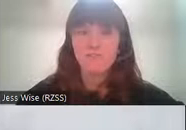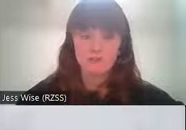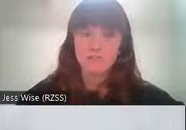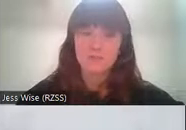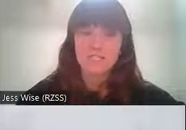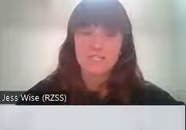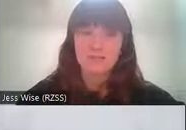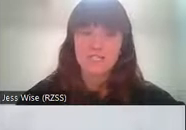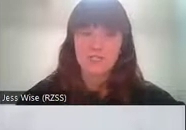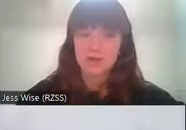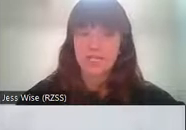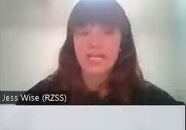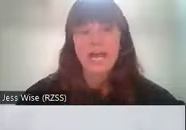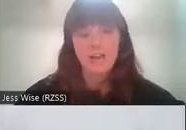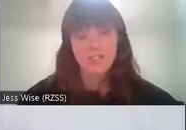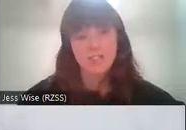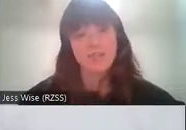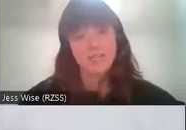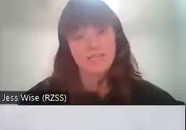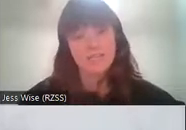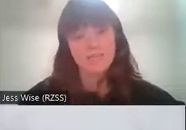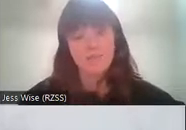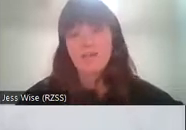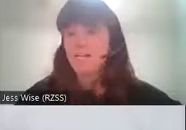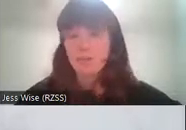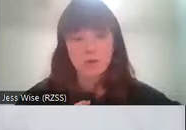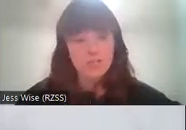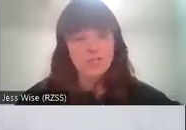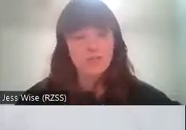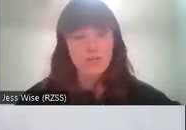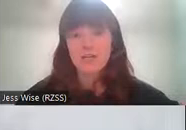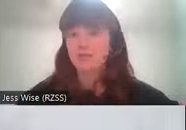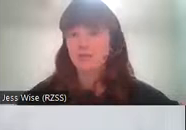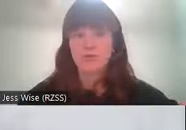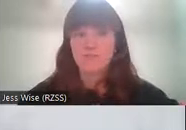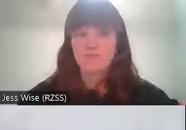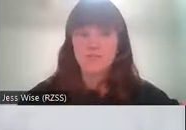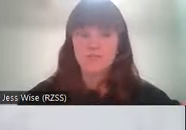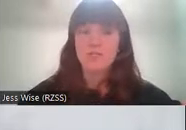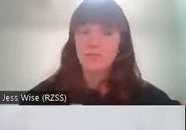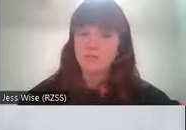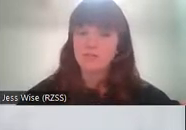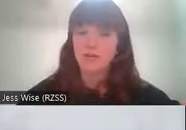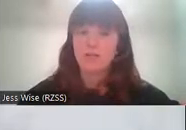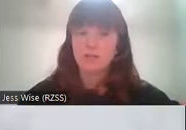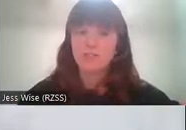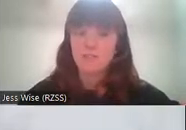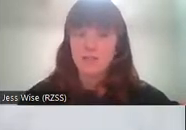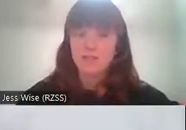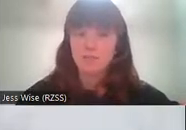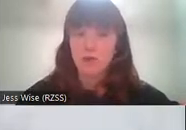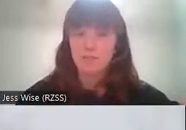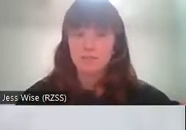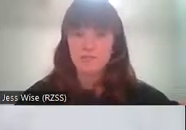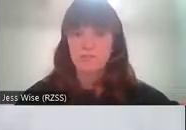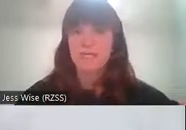50 who have expressed an interest in joining have additional needs. There's no question on their passion or their motivation, but you know, in order to